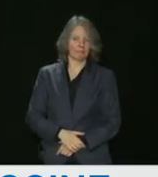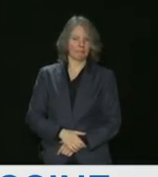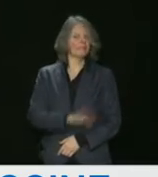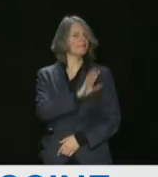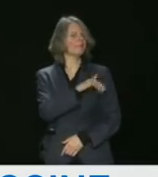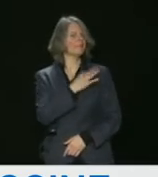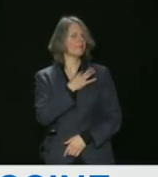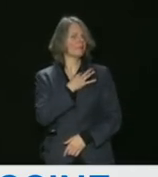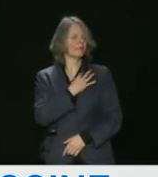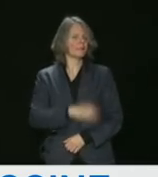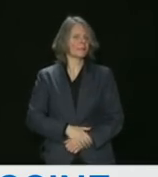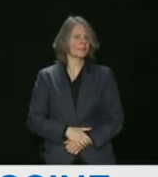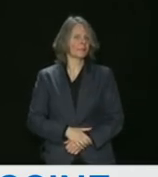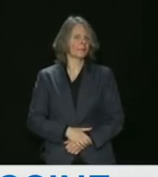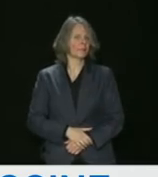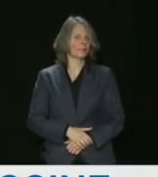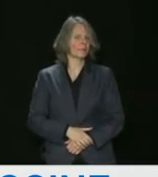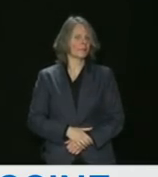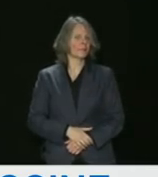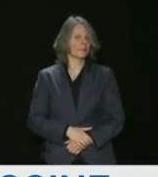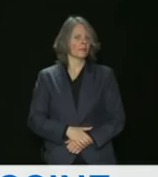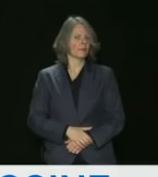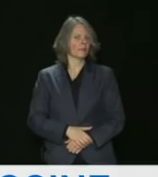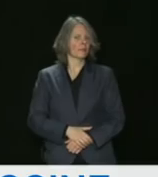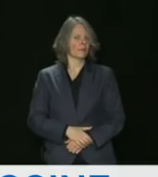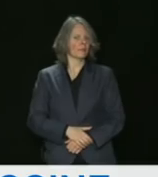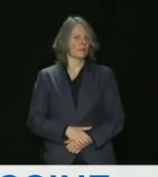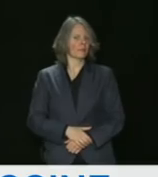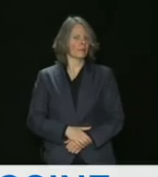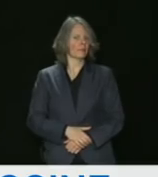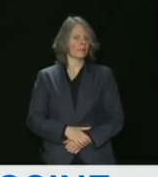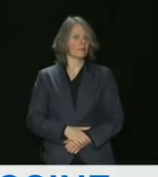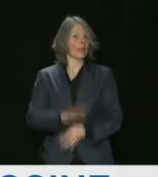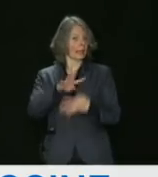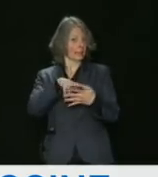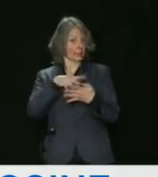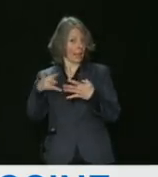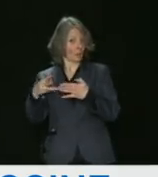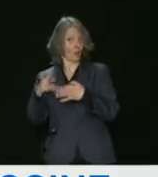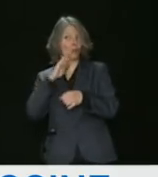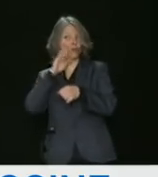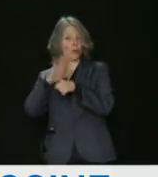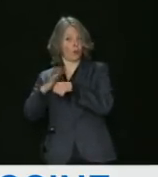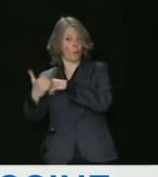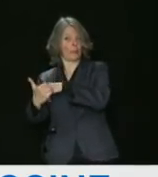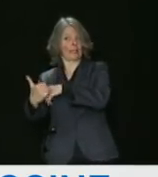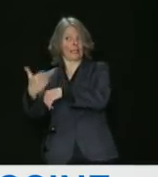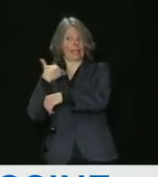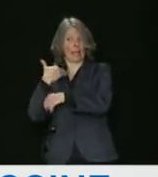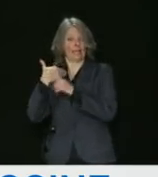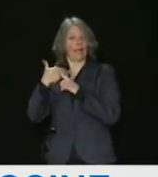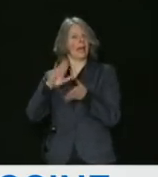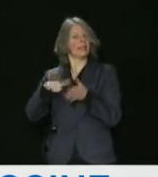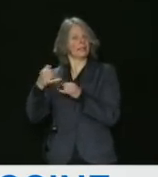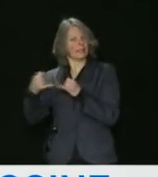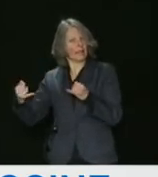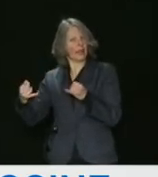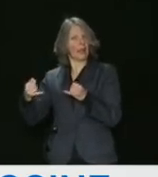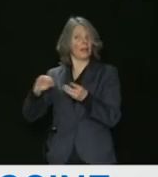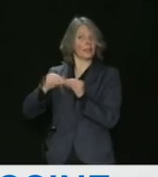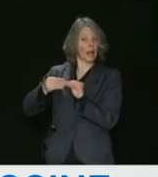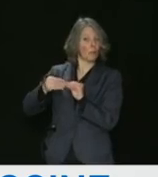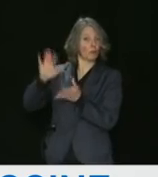Do you have news on the deadlines with regard to the deliveries that coming into the country, the quantity, the